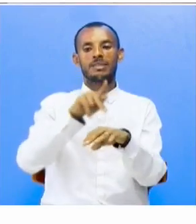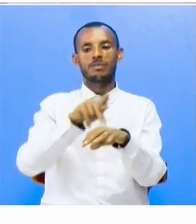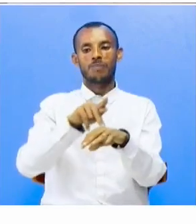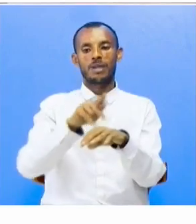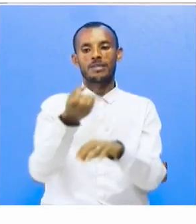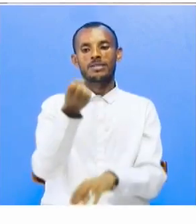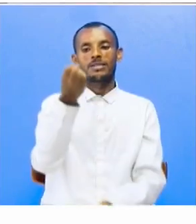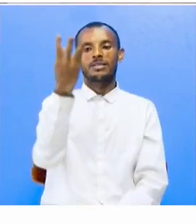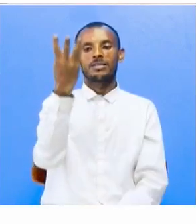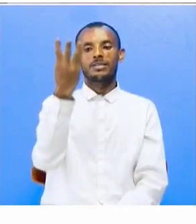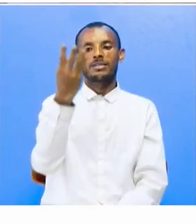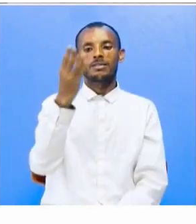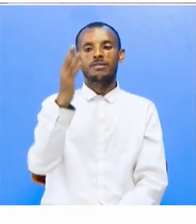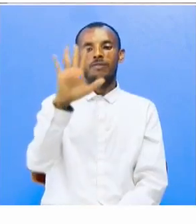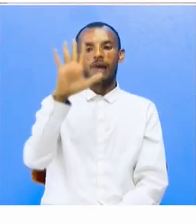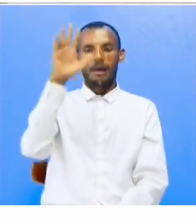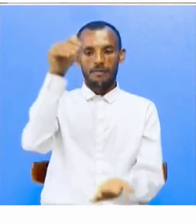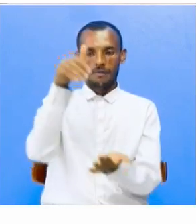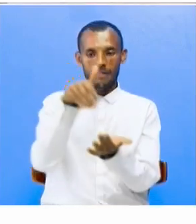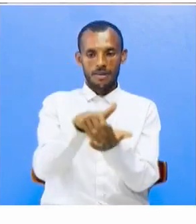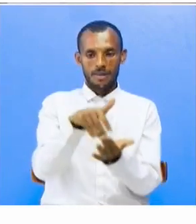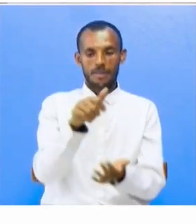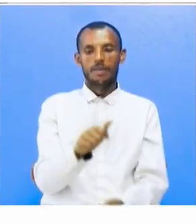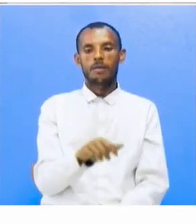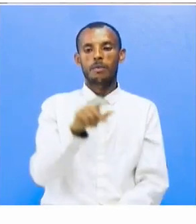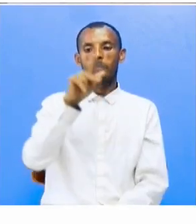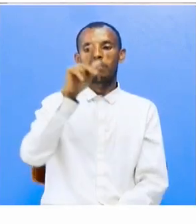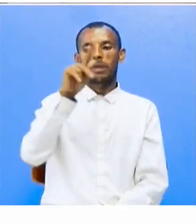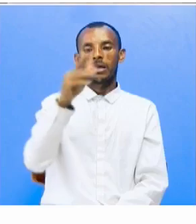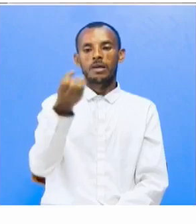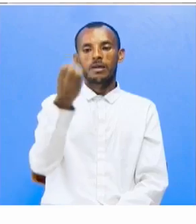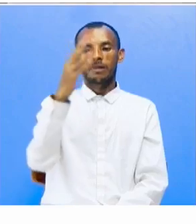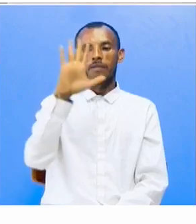the principal is given. It is 5,000.